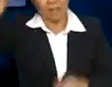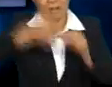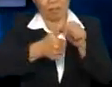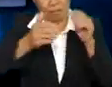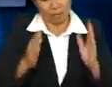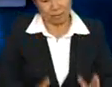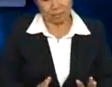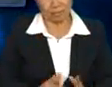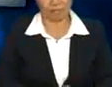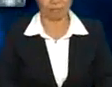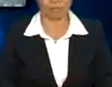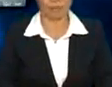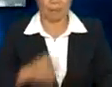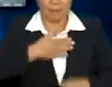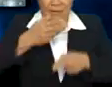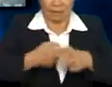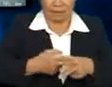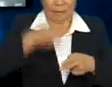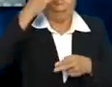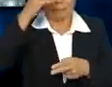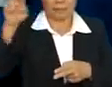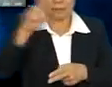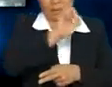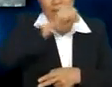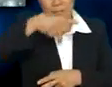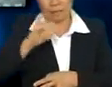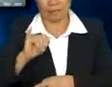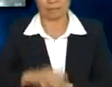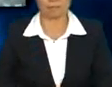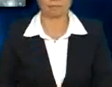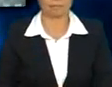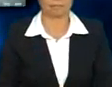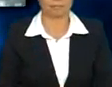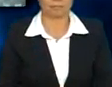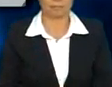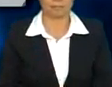Hello everybody. My name is Mr. SPI.